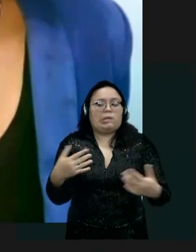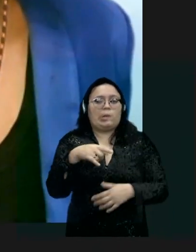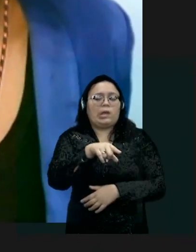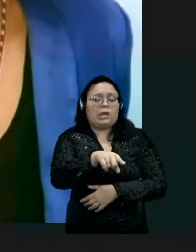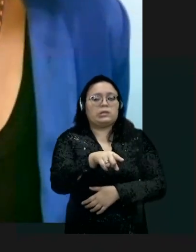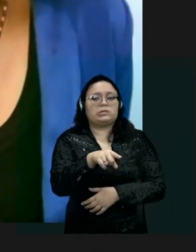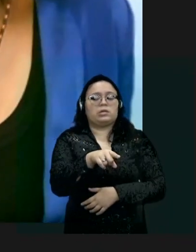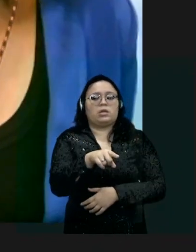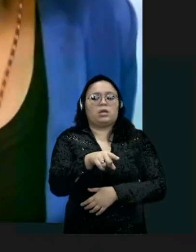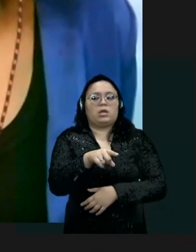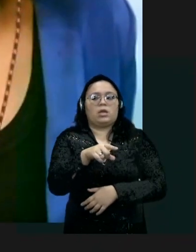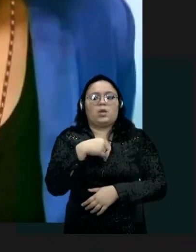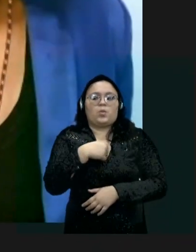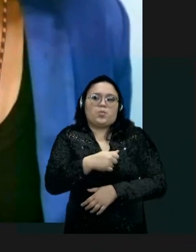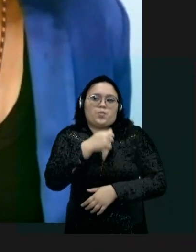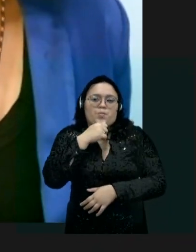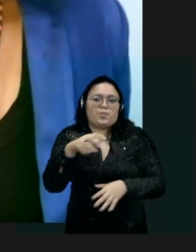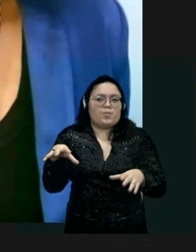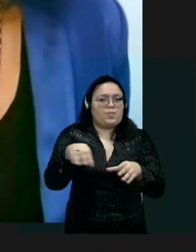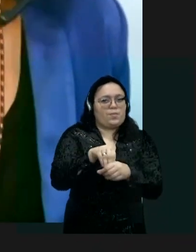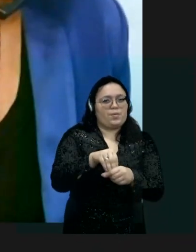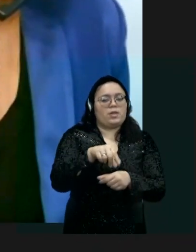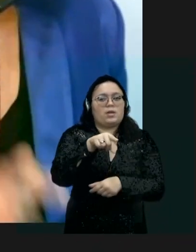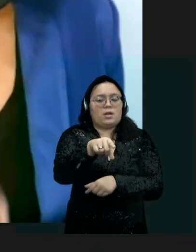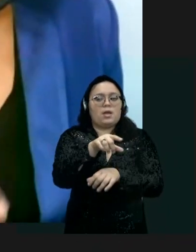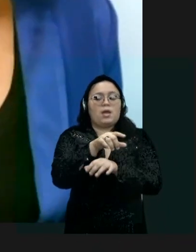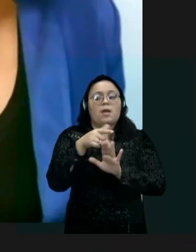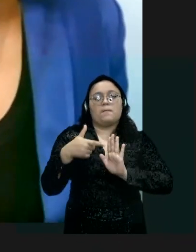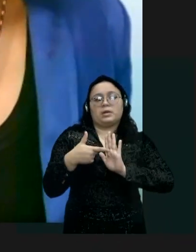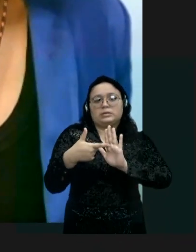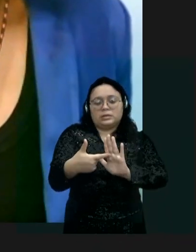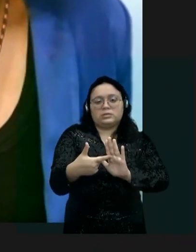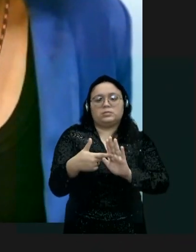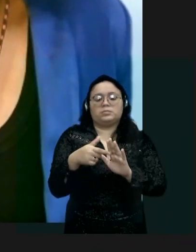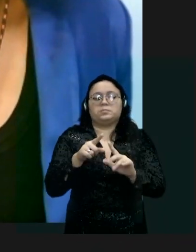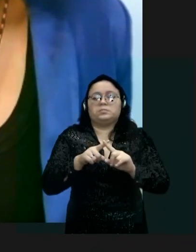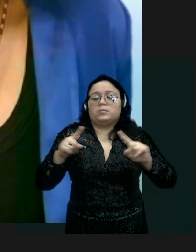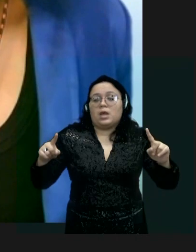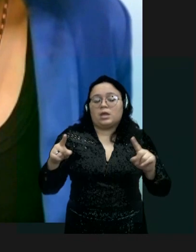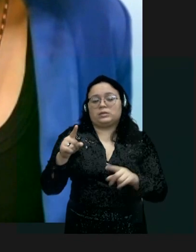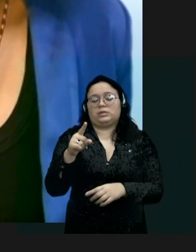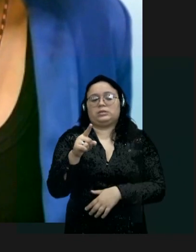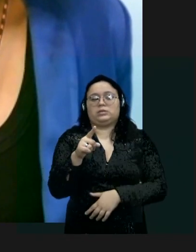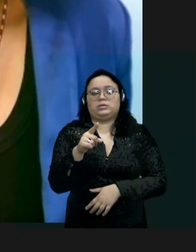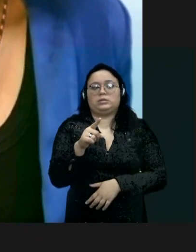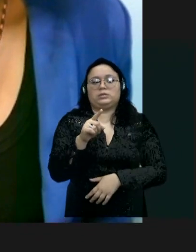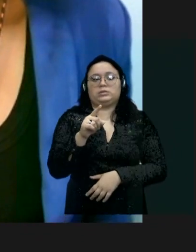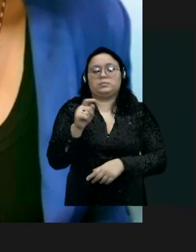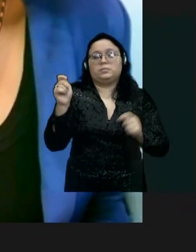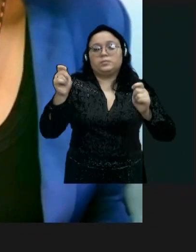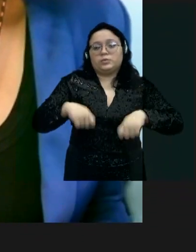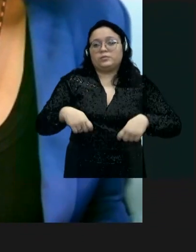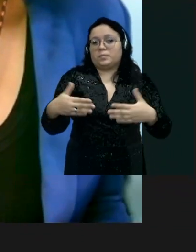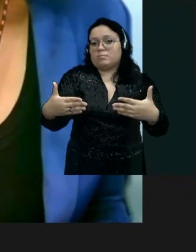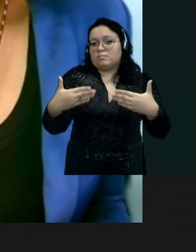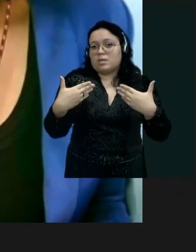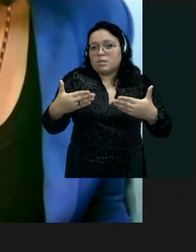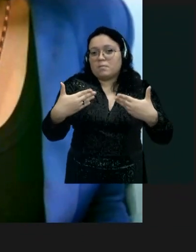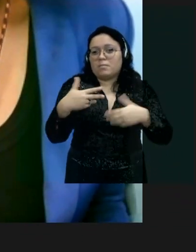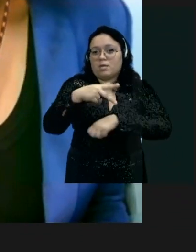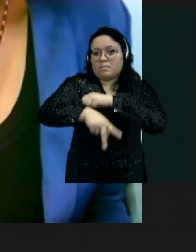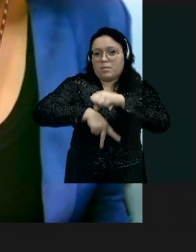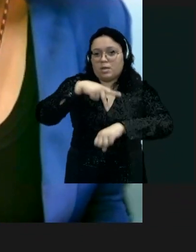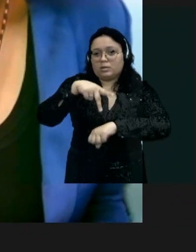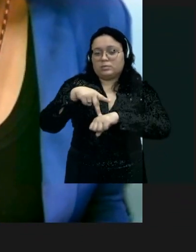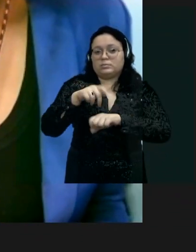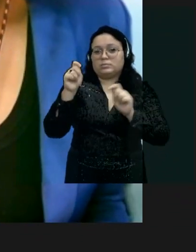in the presentation, but to assure Panama to become the best route for green hydrogen. We are